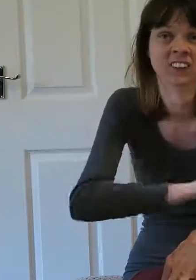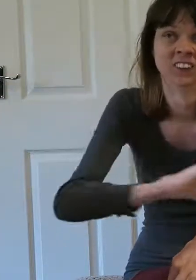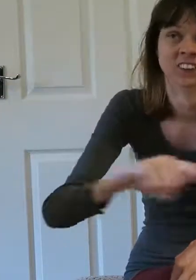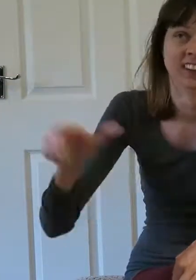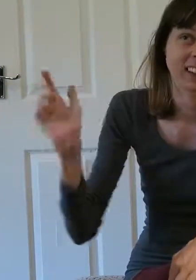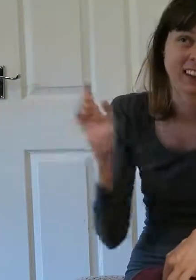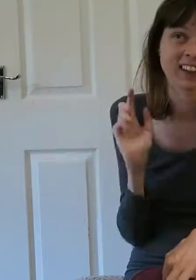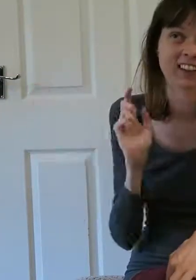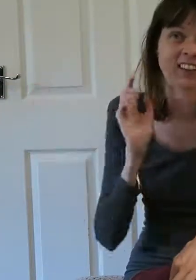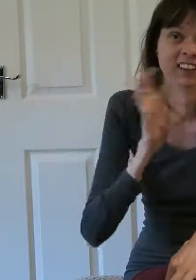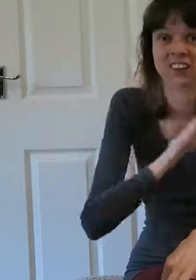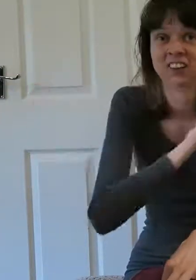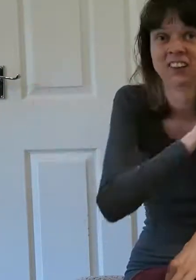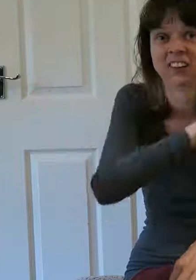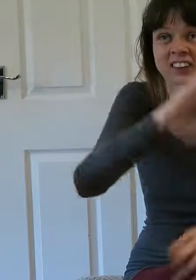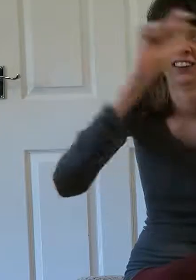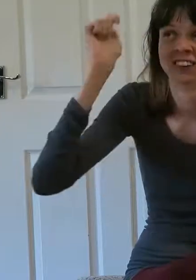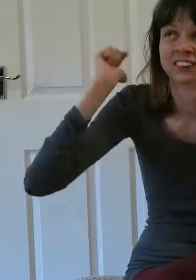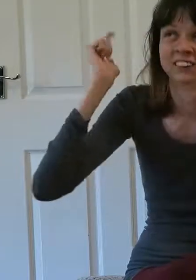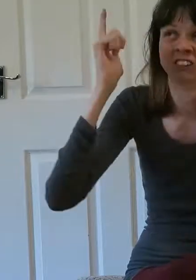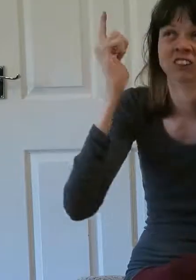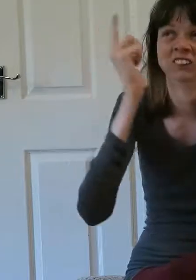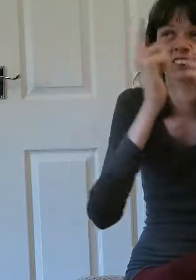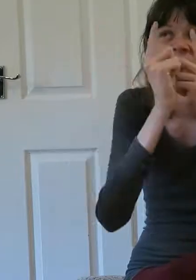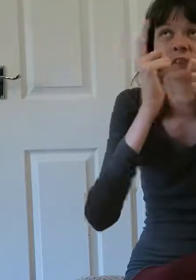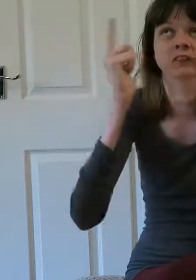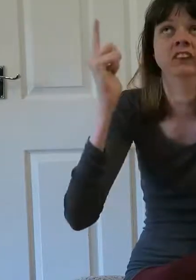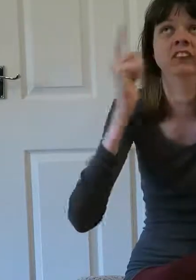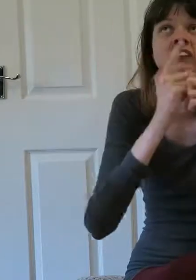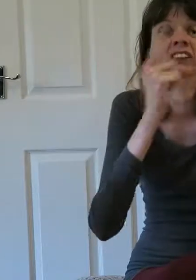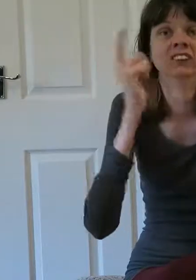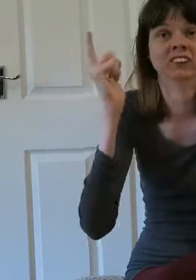all of us are